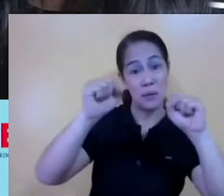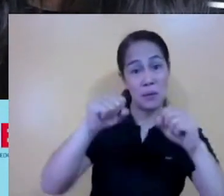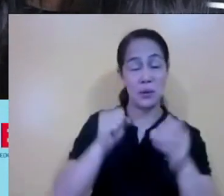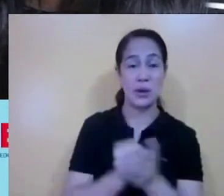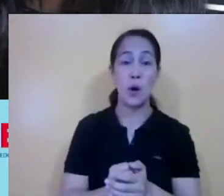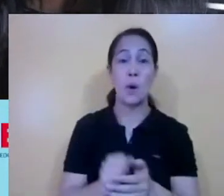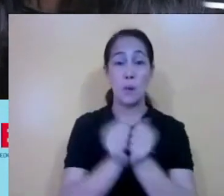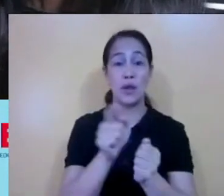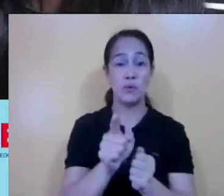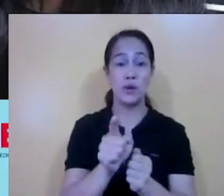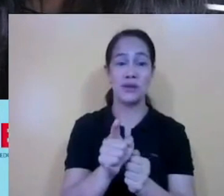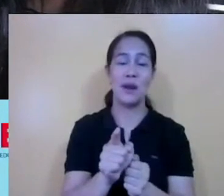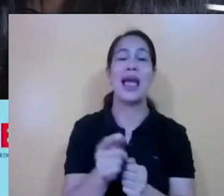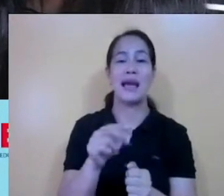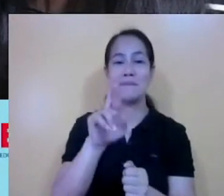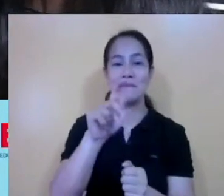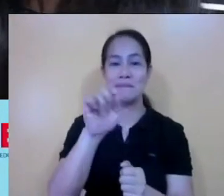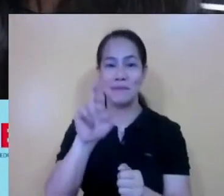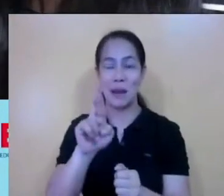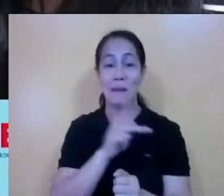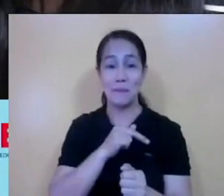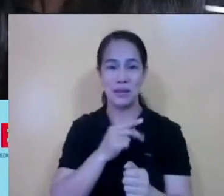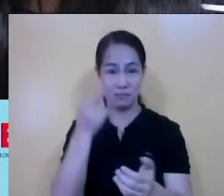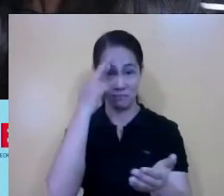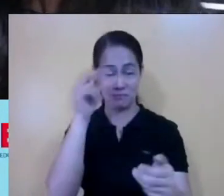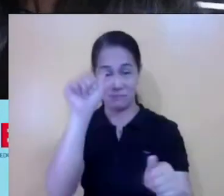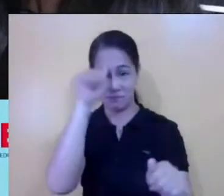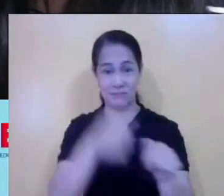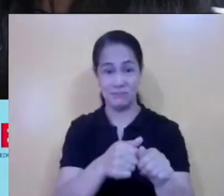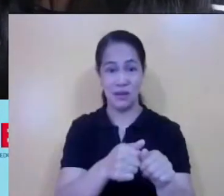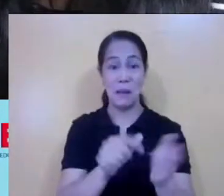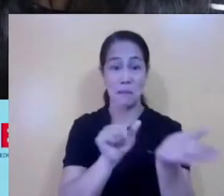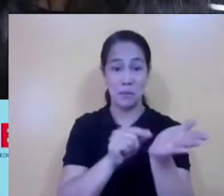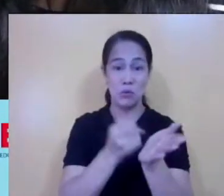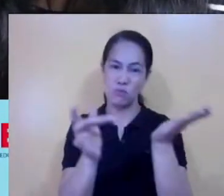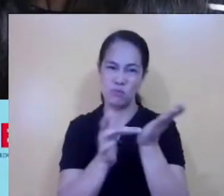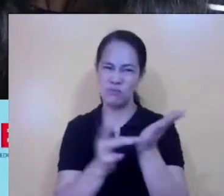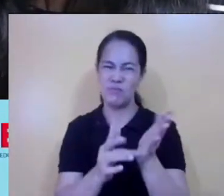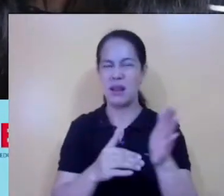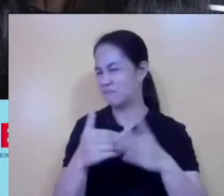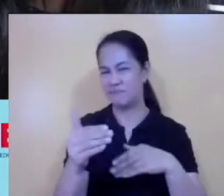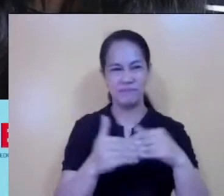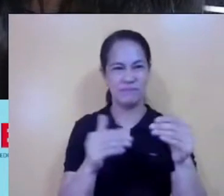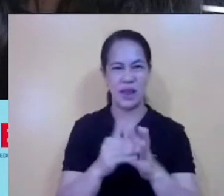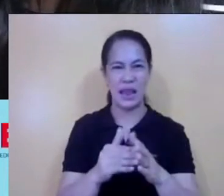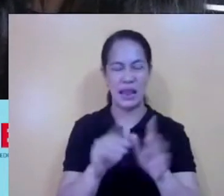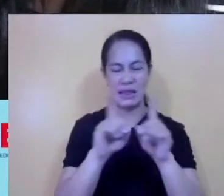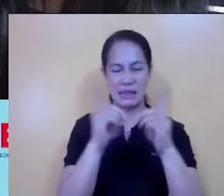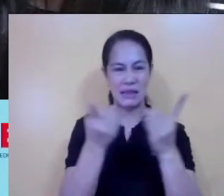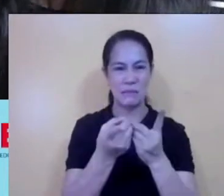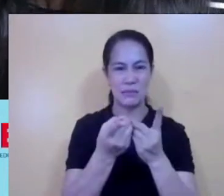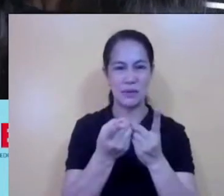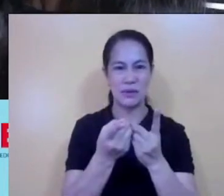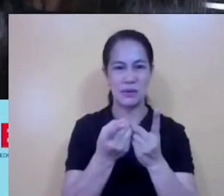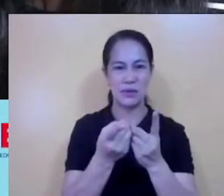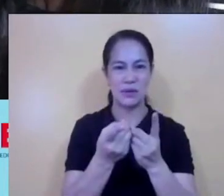respective raters. So please take a note of that. Print or digital, as far as our DepEd memorandum is concerned, you may